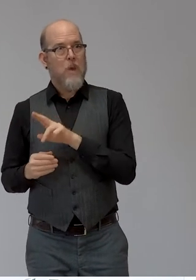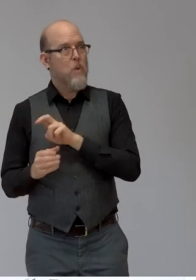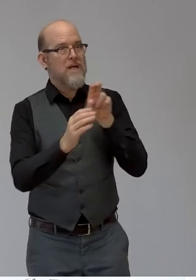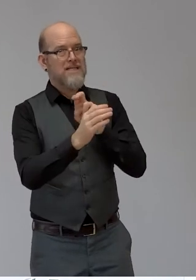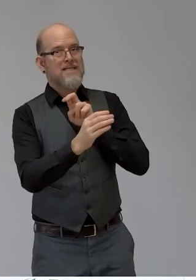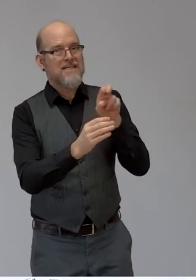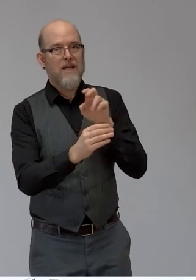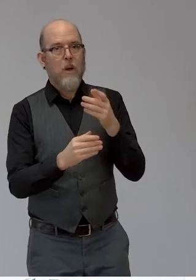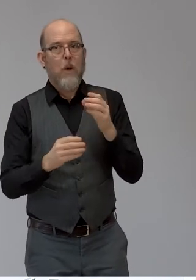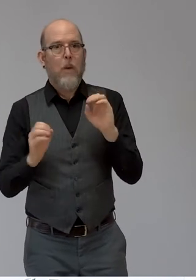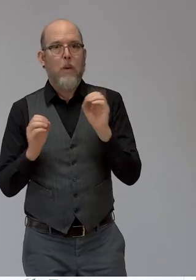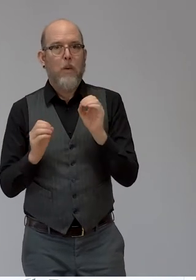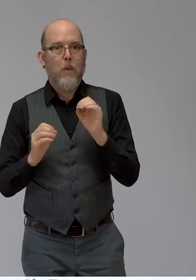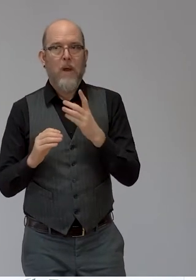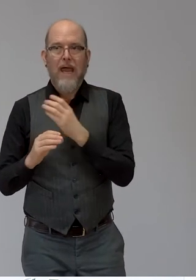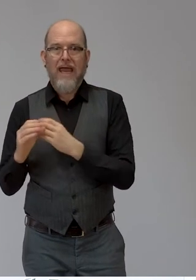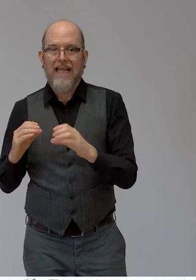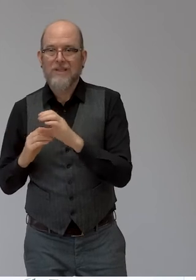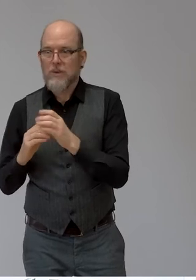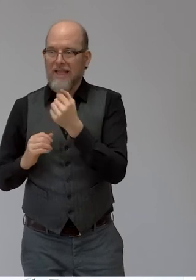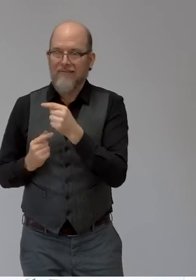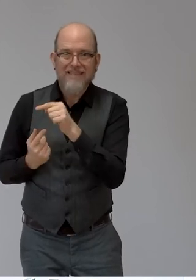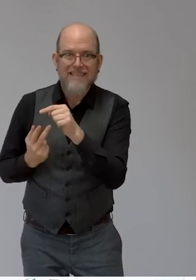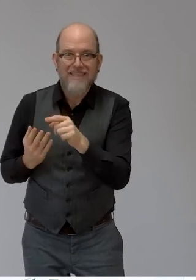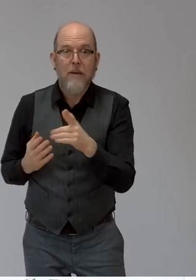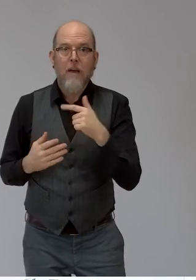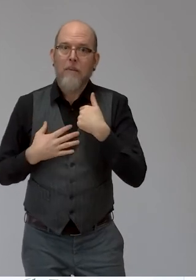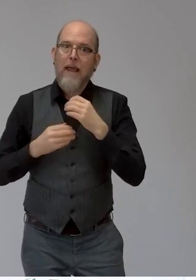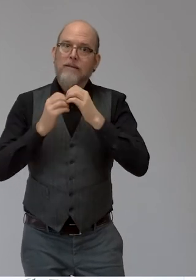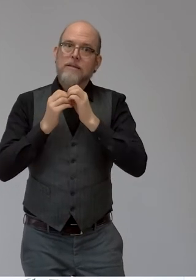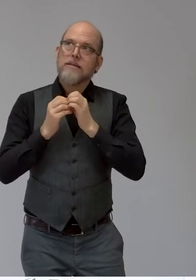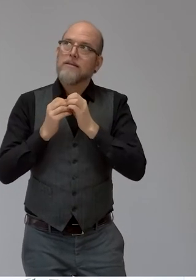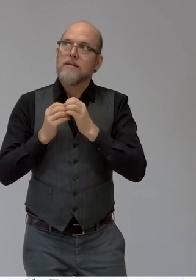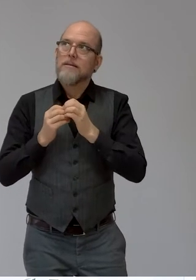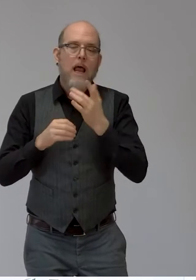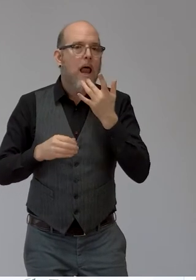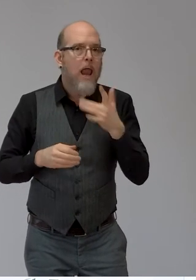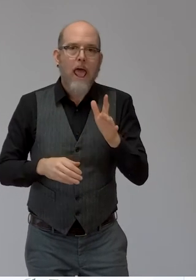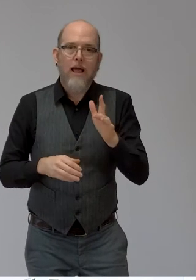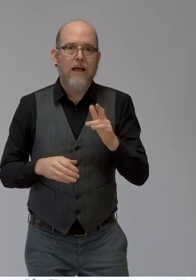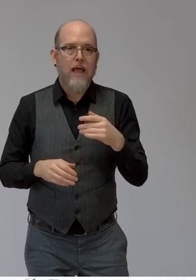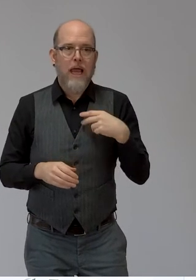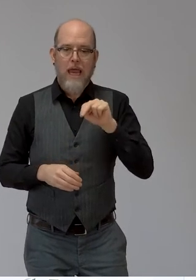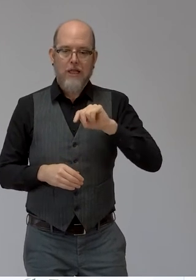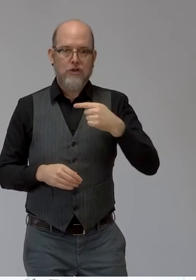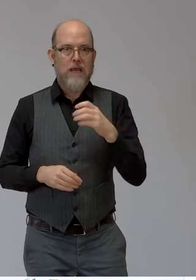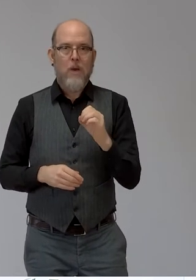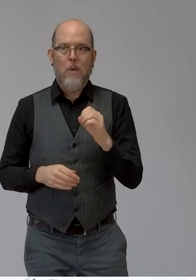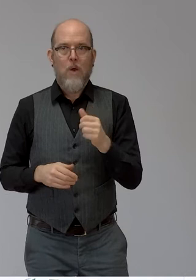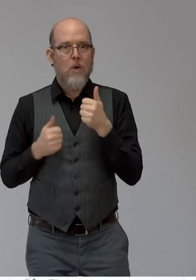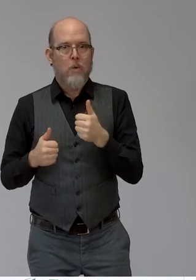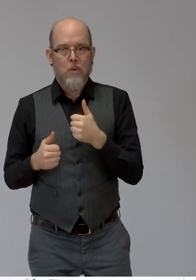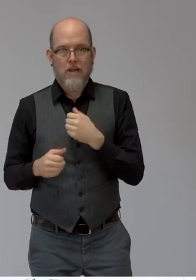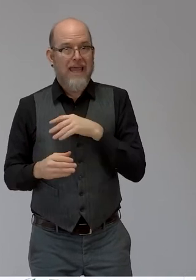limited. And my luck and our NGO's luck this time was becoming part of Zero Project 2 years